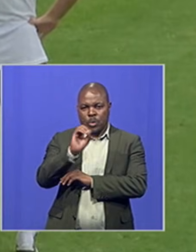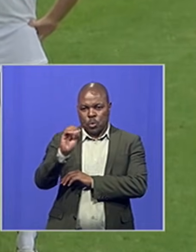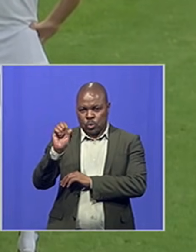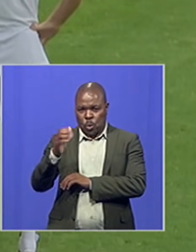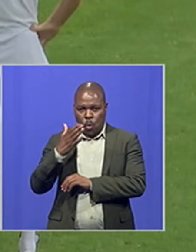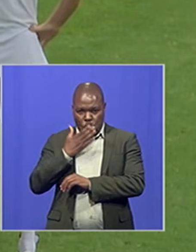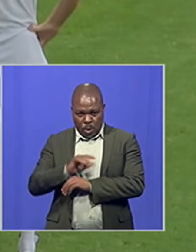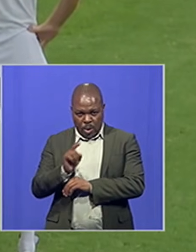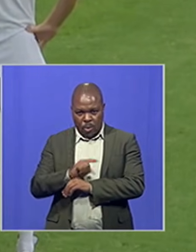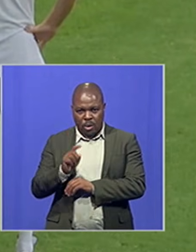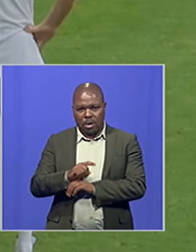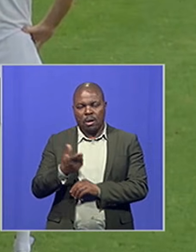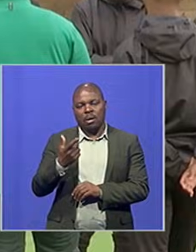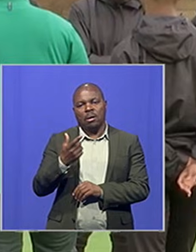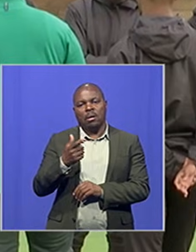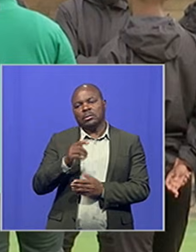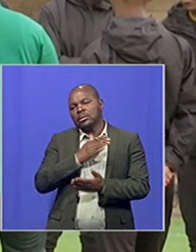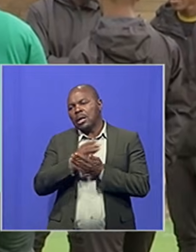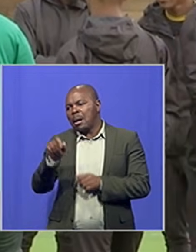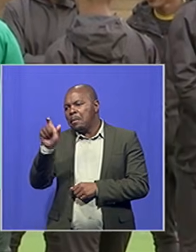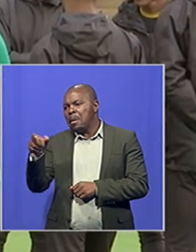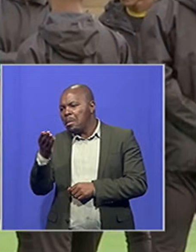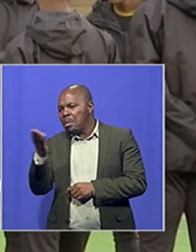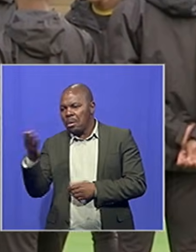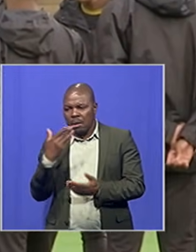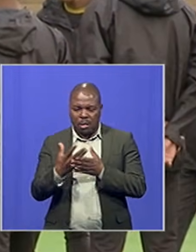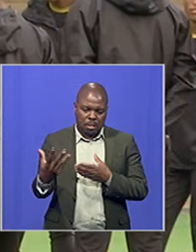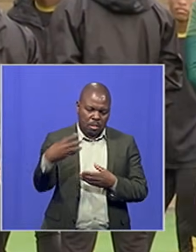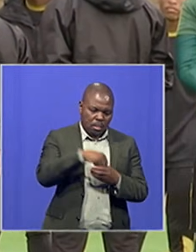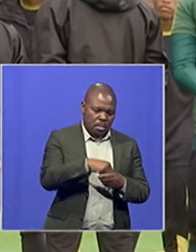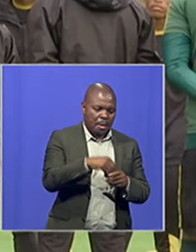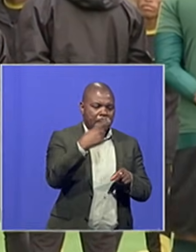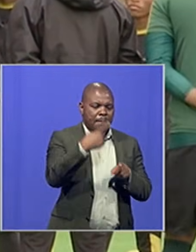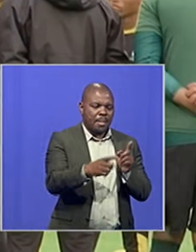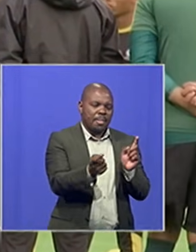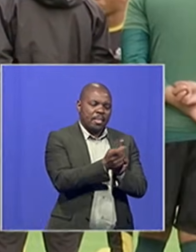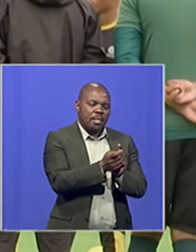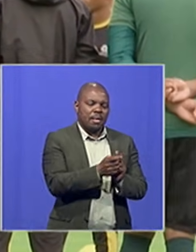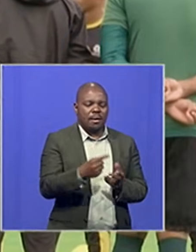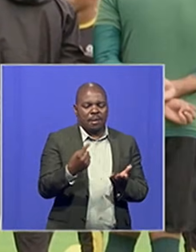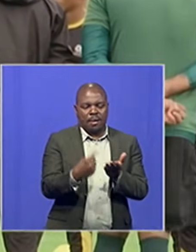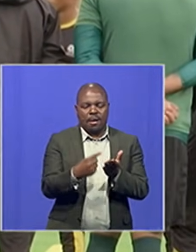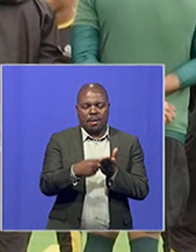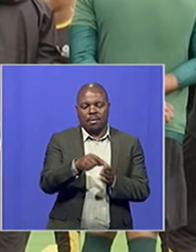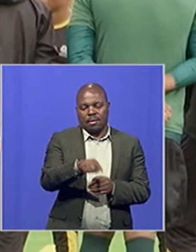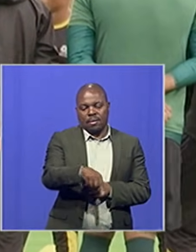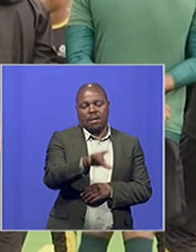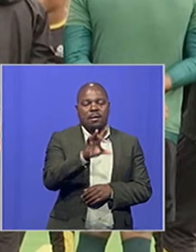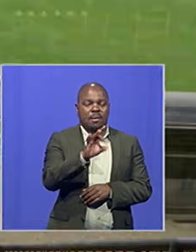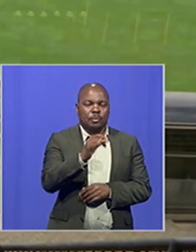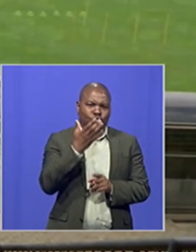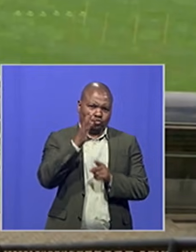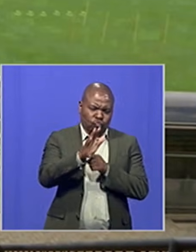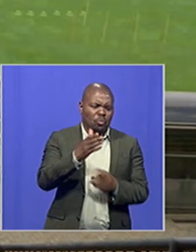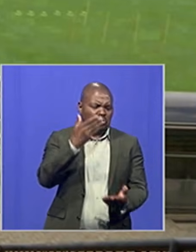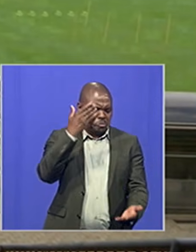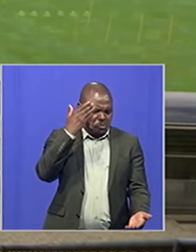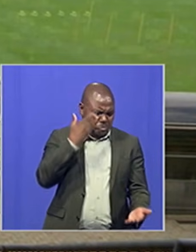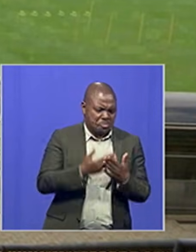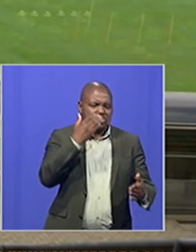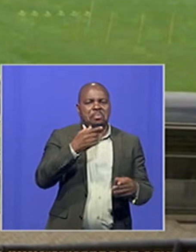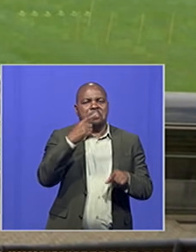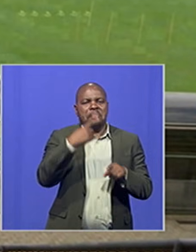fa batshameki ba kwa thoko go taboga kgatlhanong le Ghana kwa lebaneng la Dobsonville ka la bobedi go bontsha fa ba na le bokgoni mo seemong